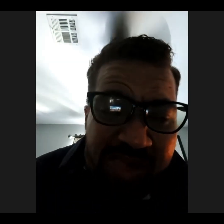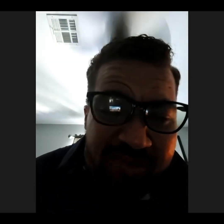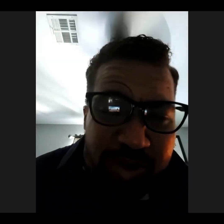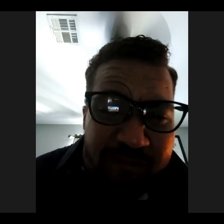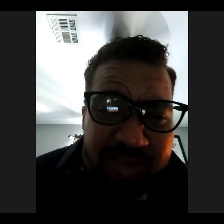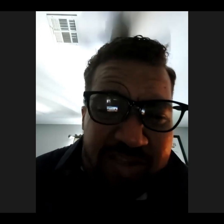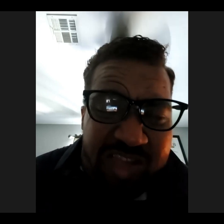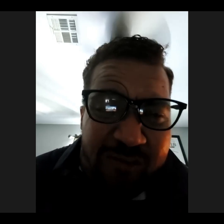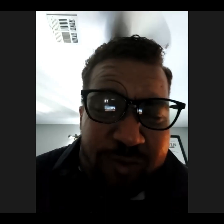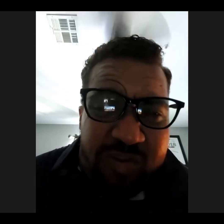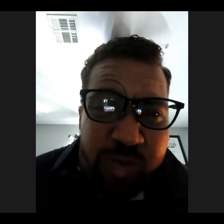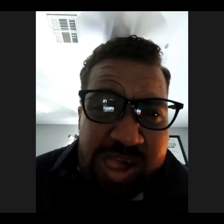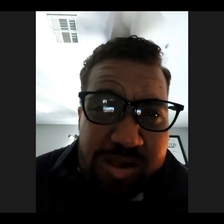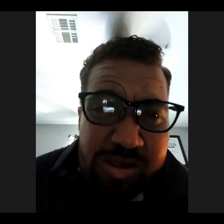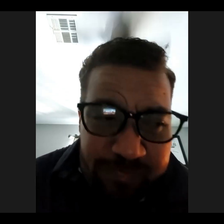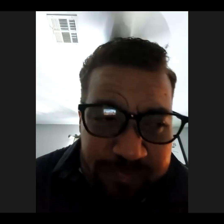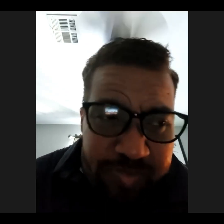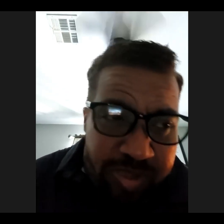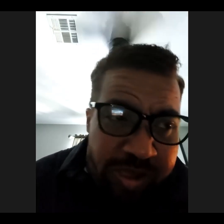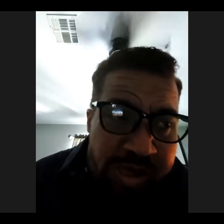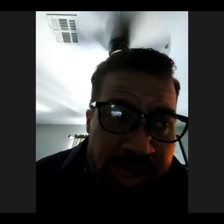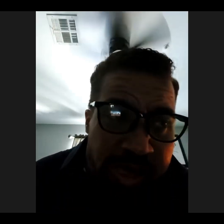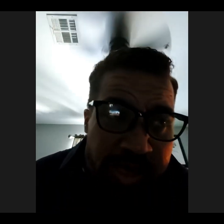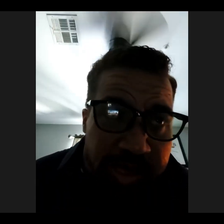And after I finished that first week,